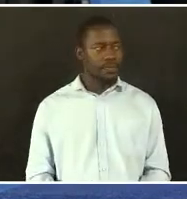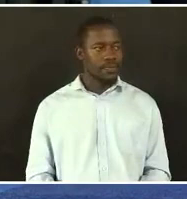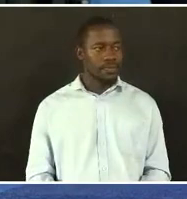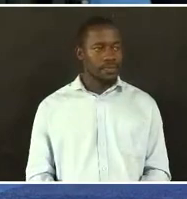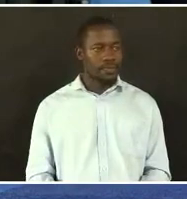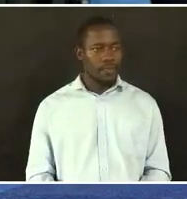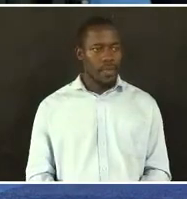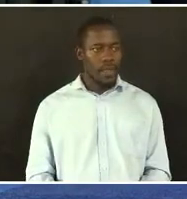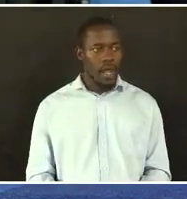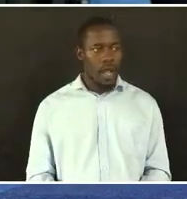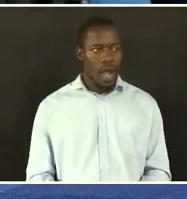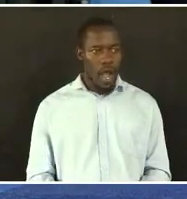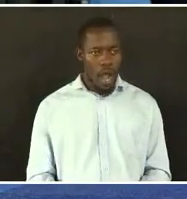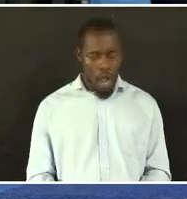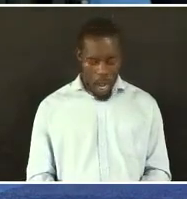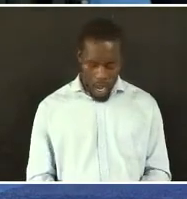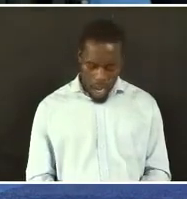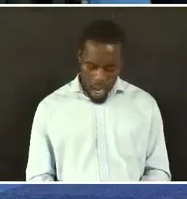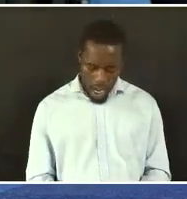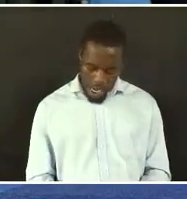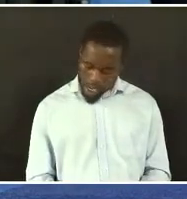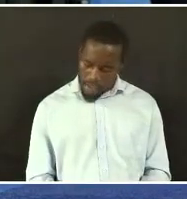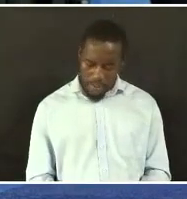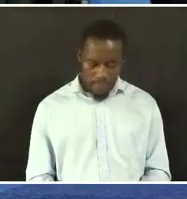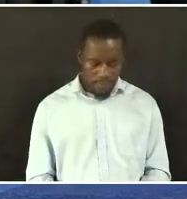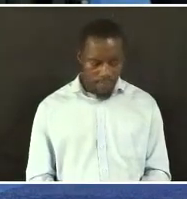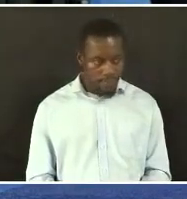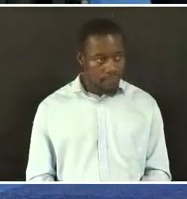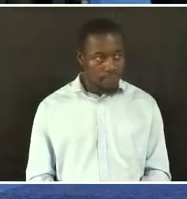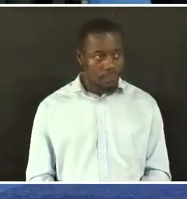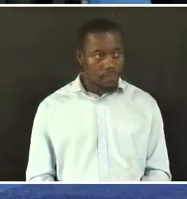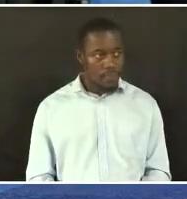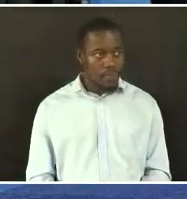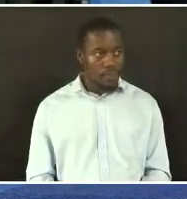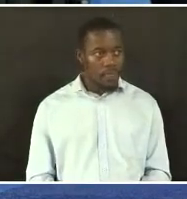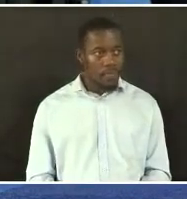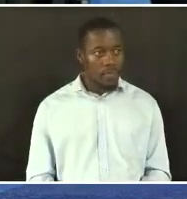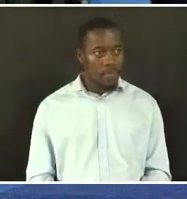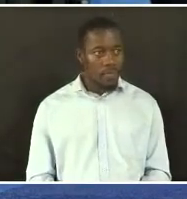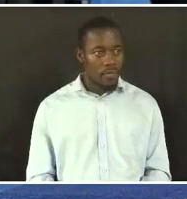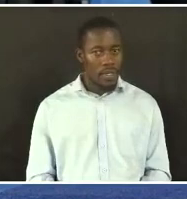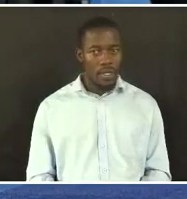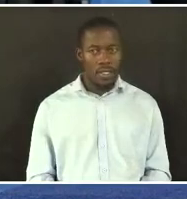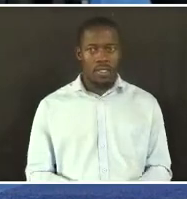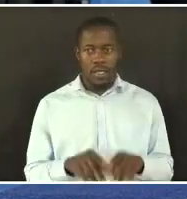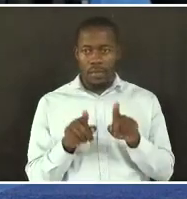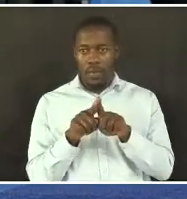No, there's someone who is not even able to get himself to the hospital,